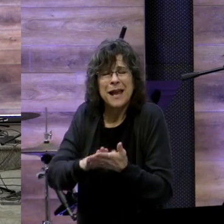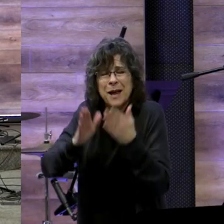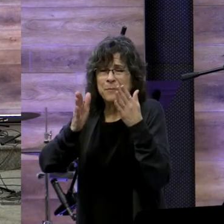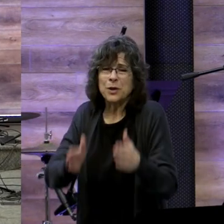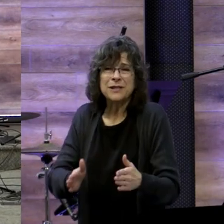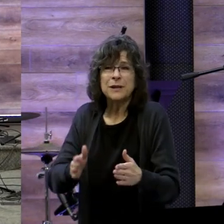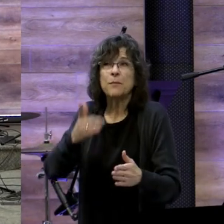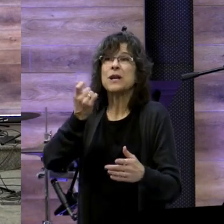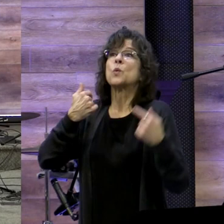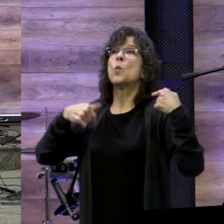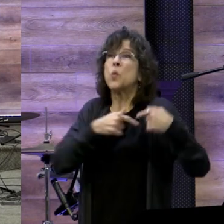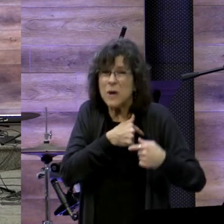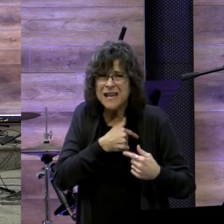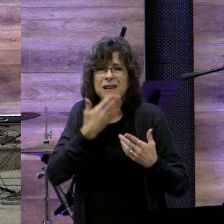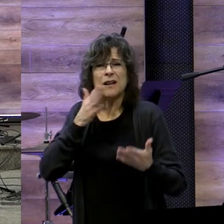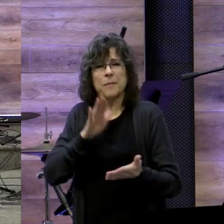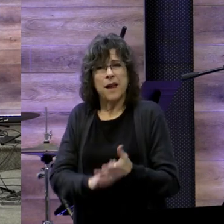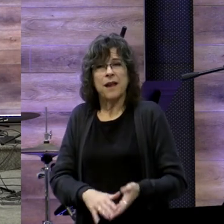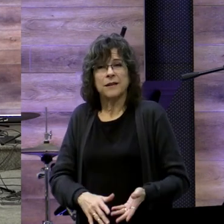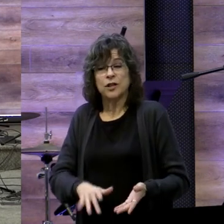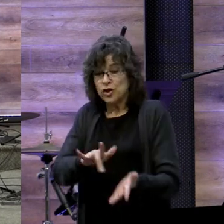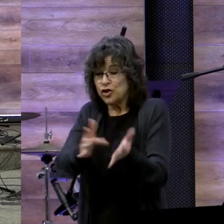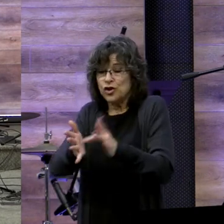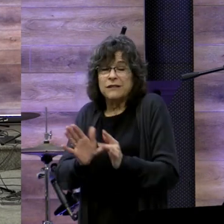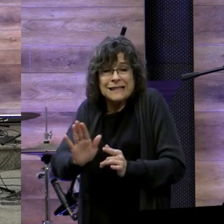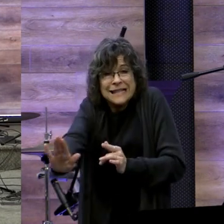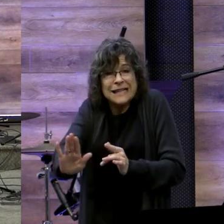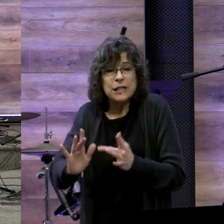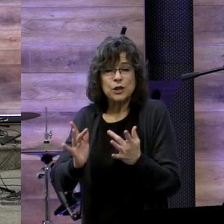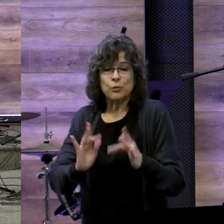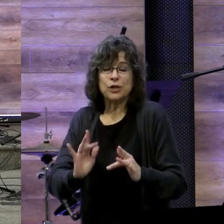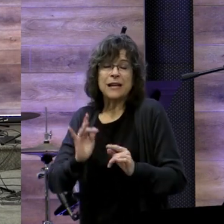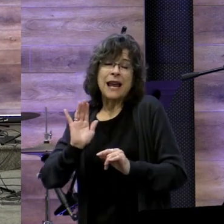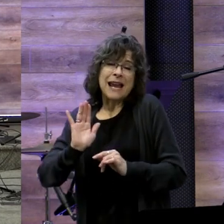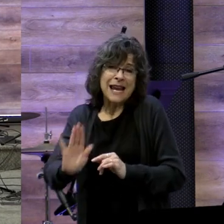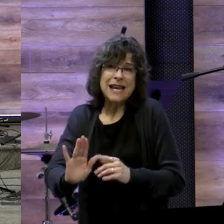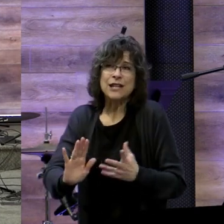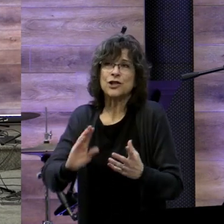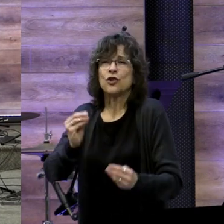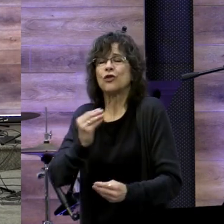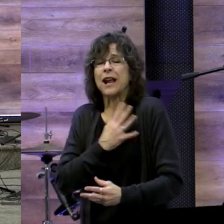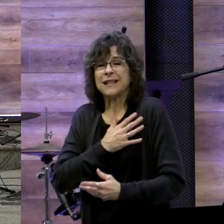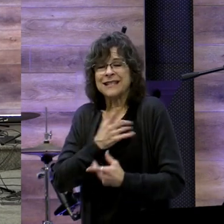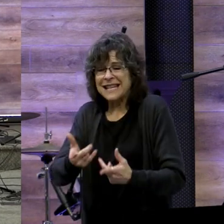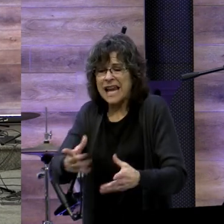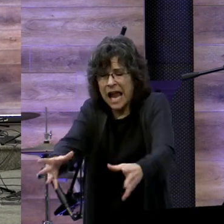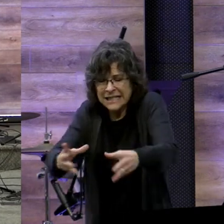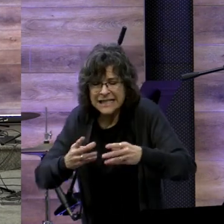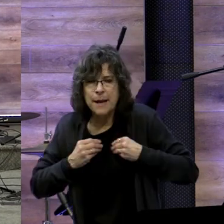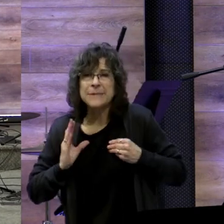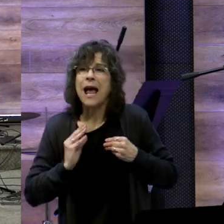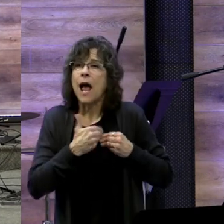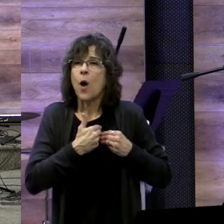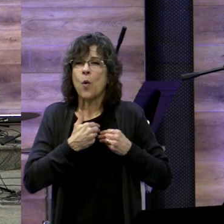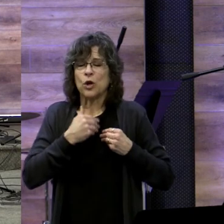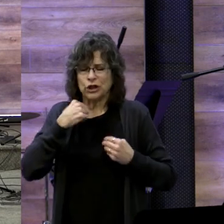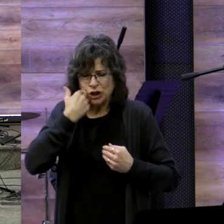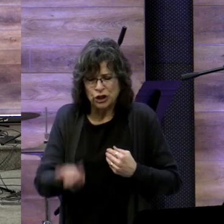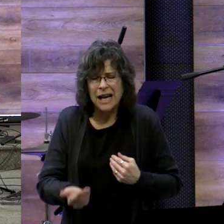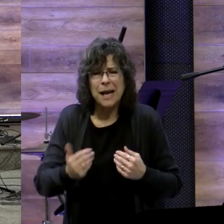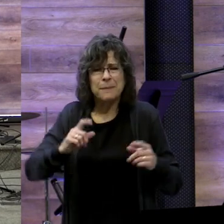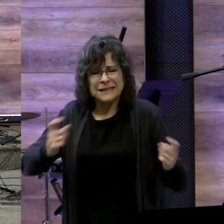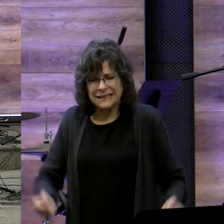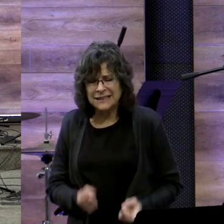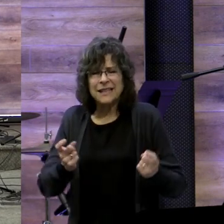And Jesus, in his grace and his mercy, is taking upon himself our sin and our shame and our rebellion. And